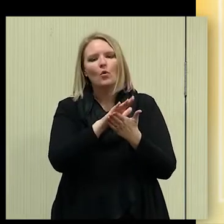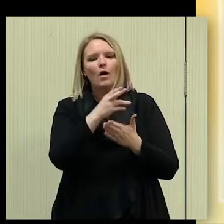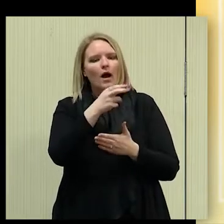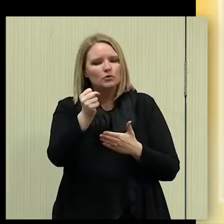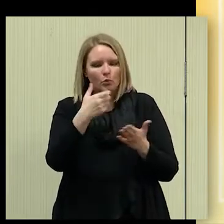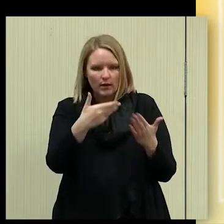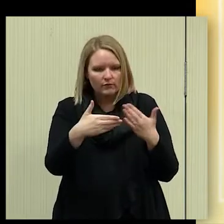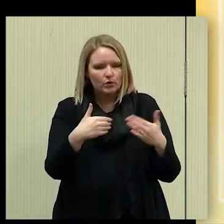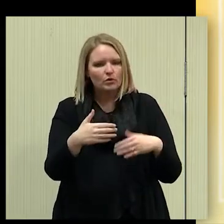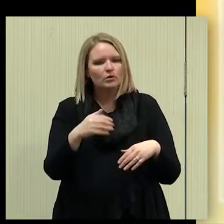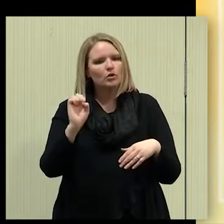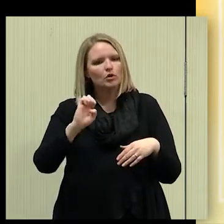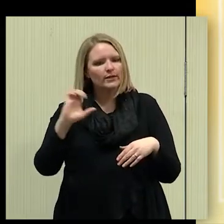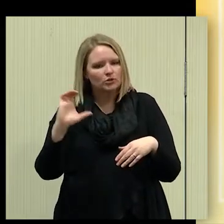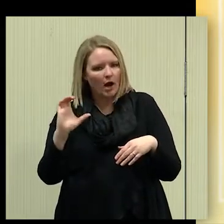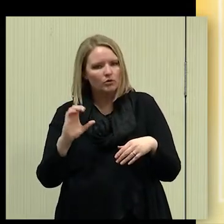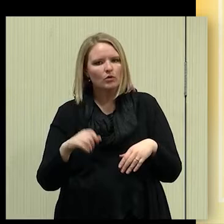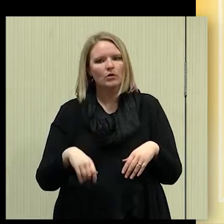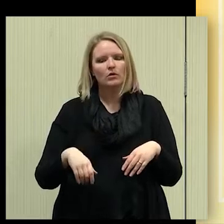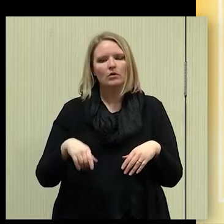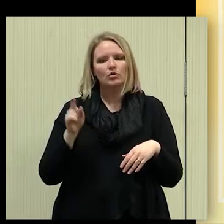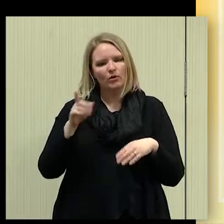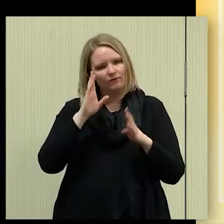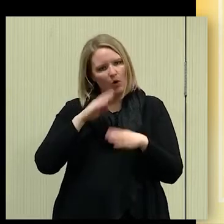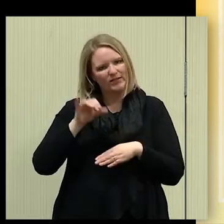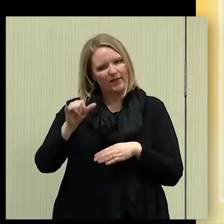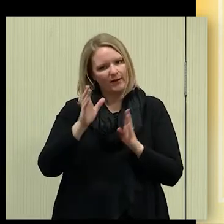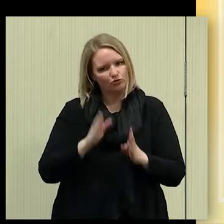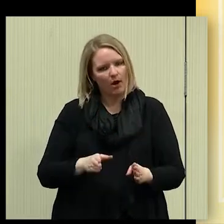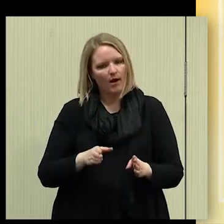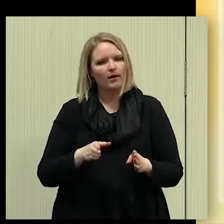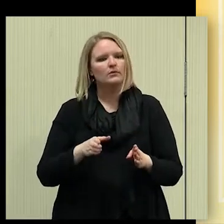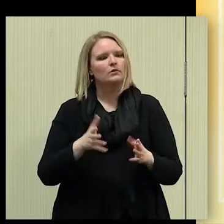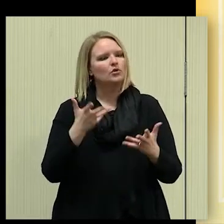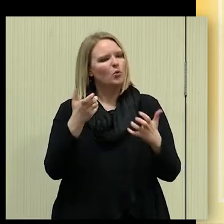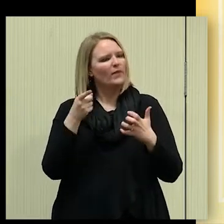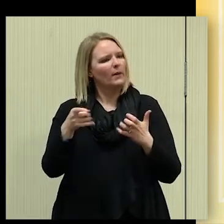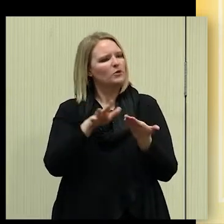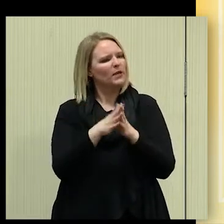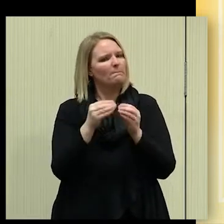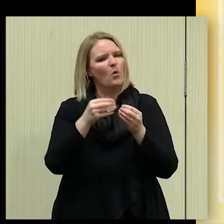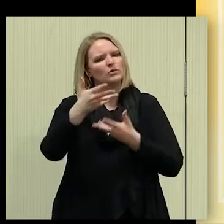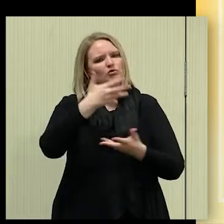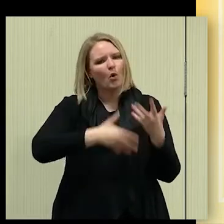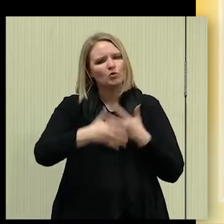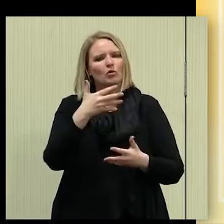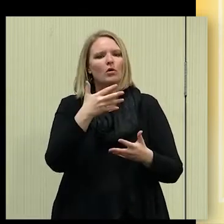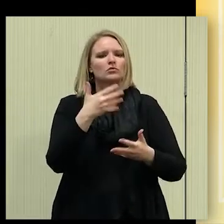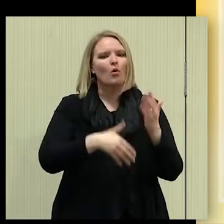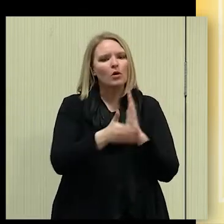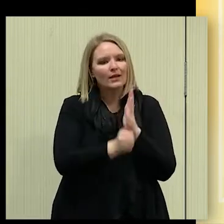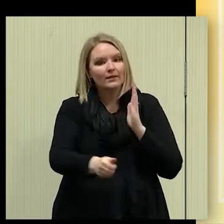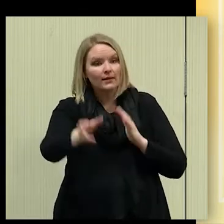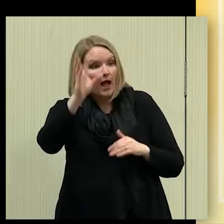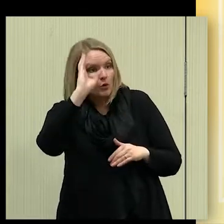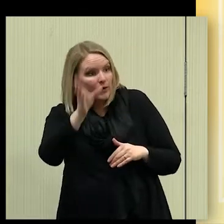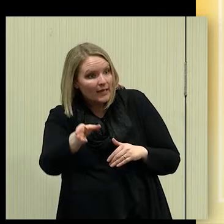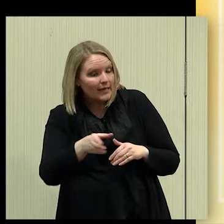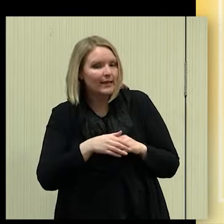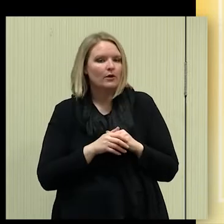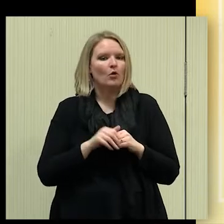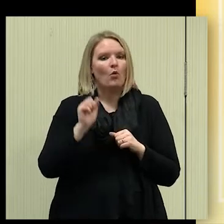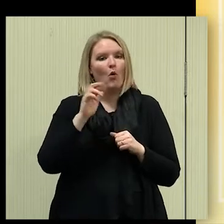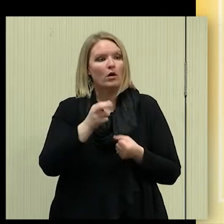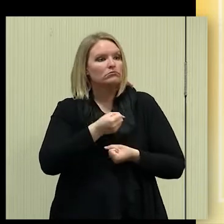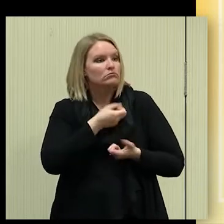schooler, early childhood child you're working on, and you're working on them being more social, learning social skills, maybe greeting others, maybe sharing something